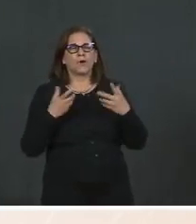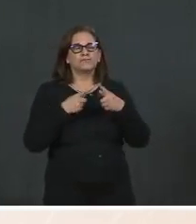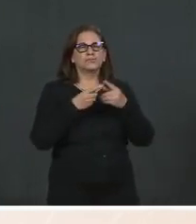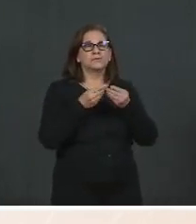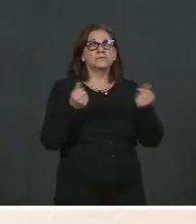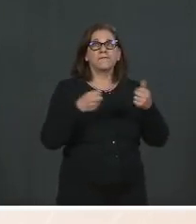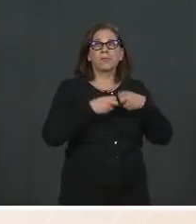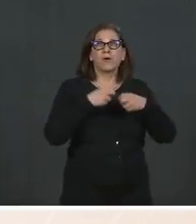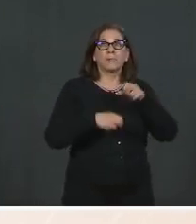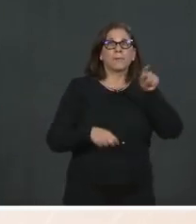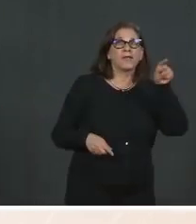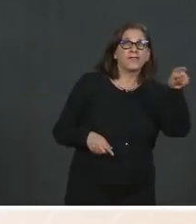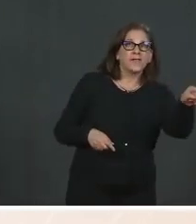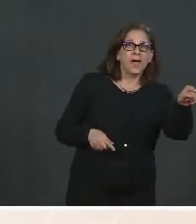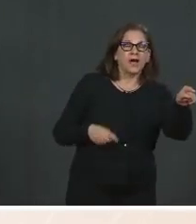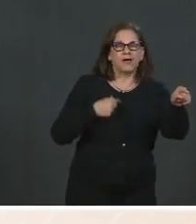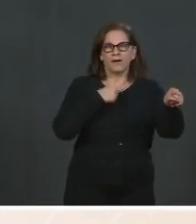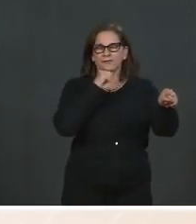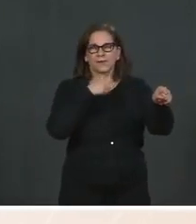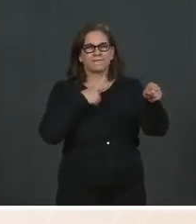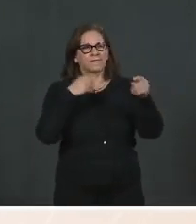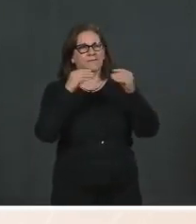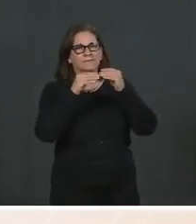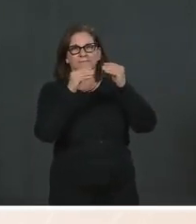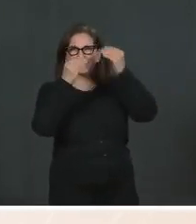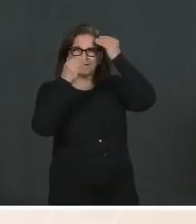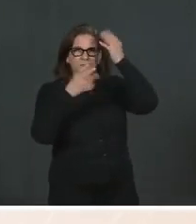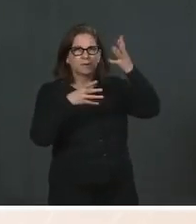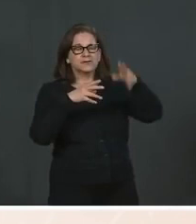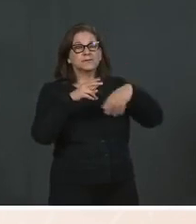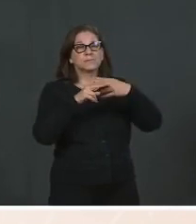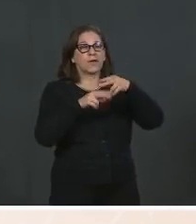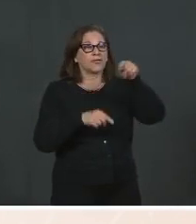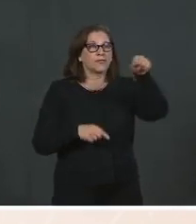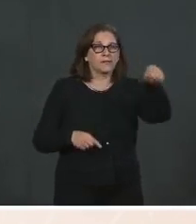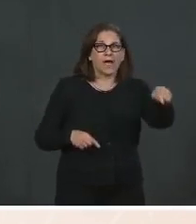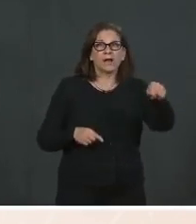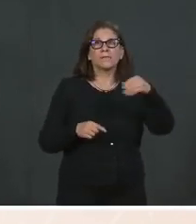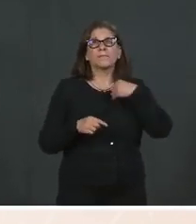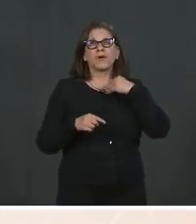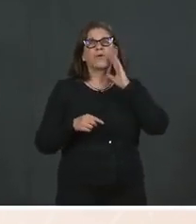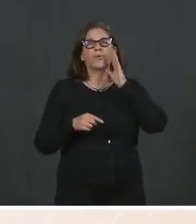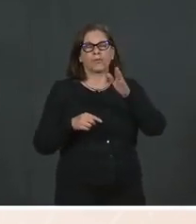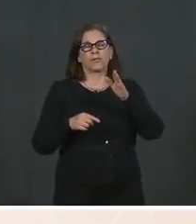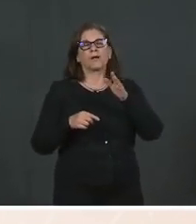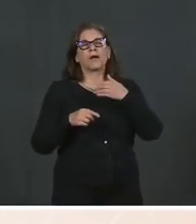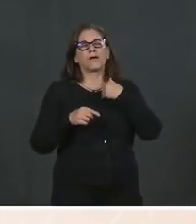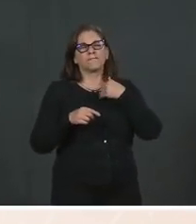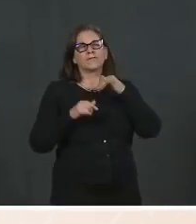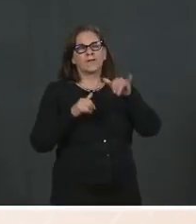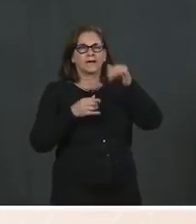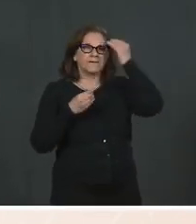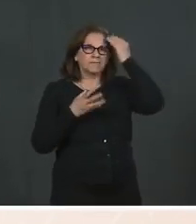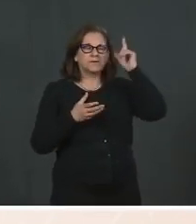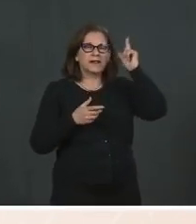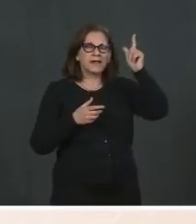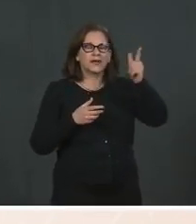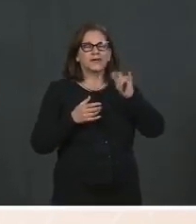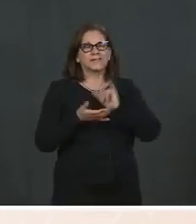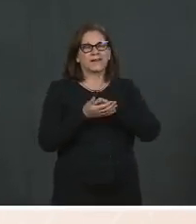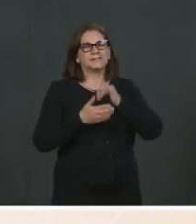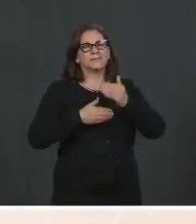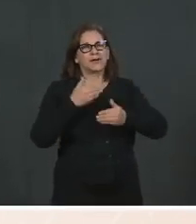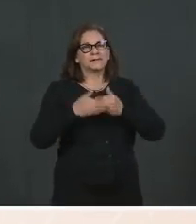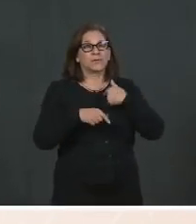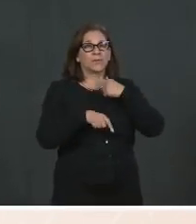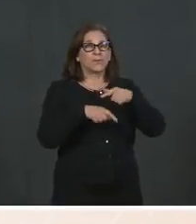know this will be a diplomatic process. Our view is it's not if, but when we work through with these countries, the best ways we can work together